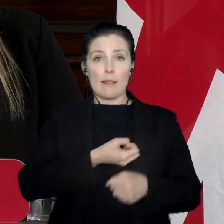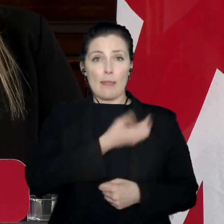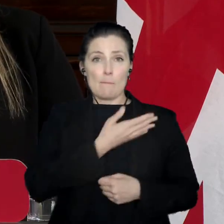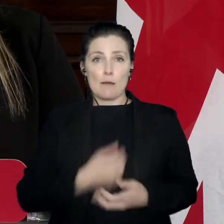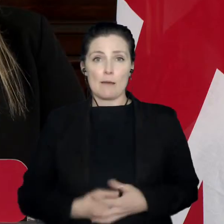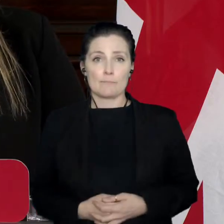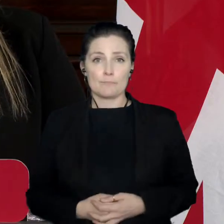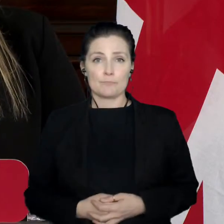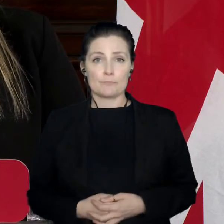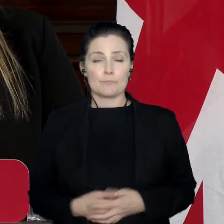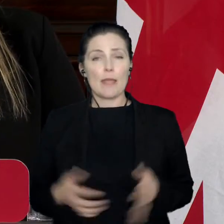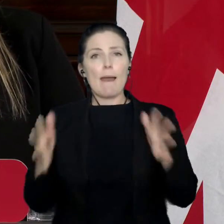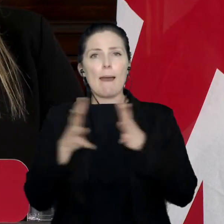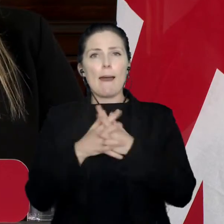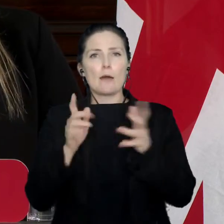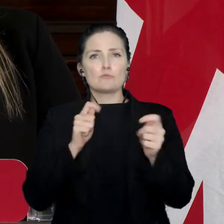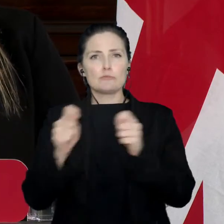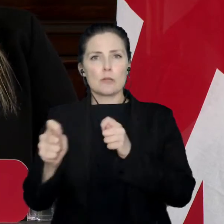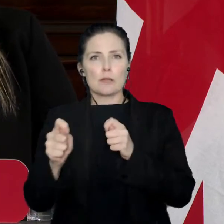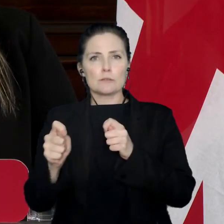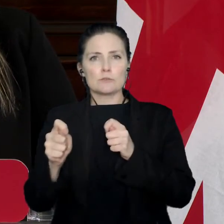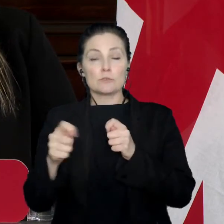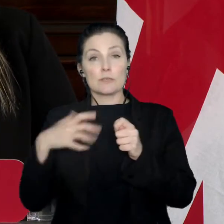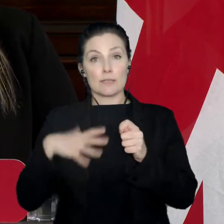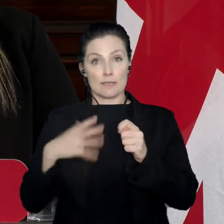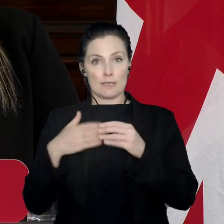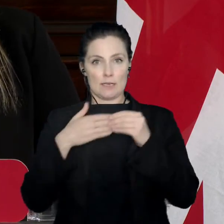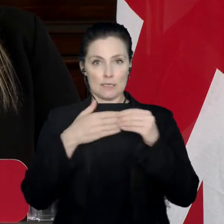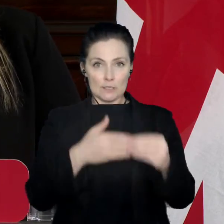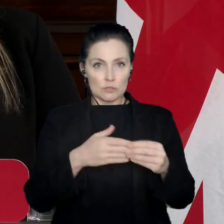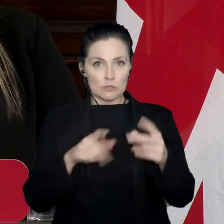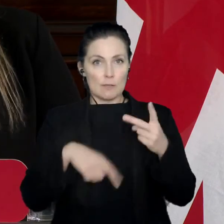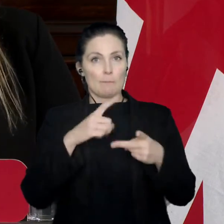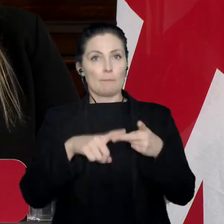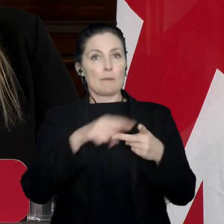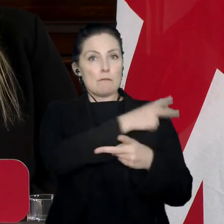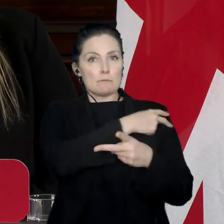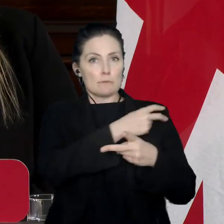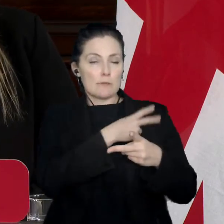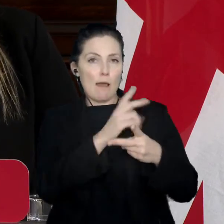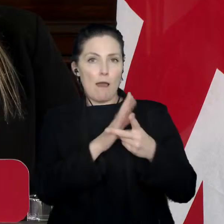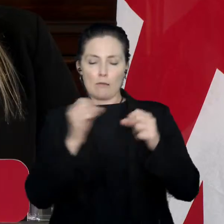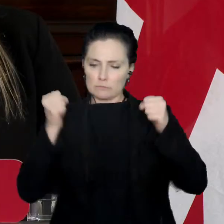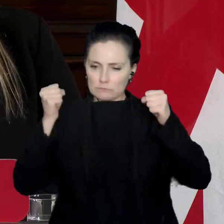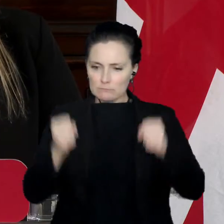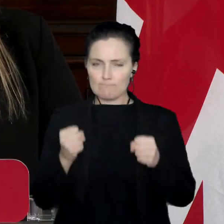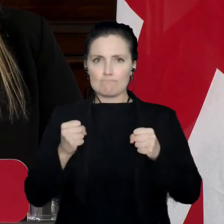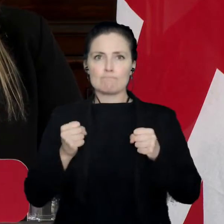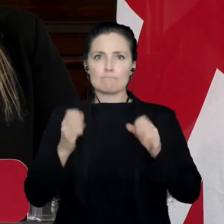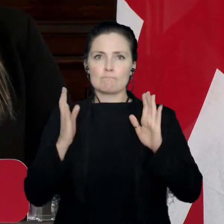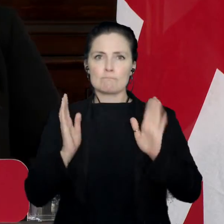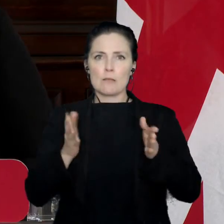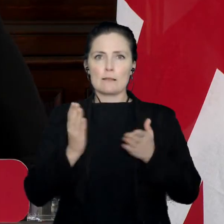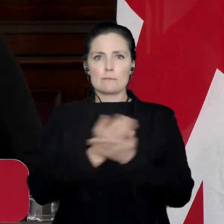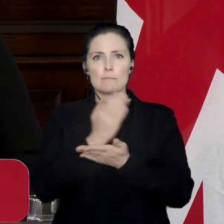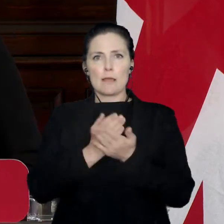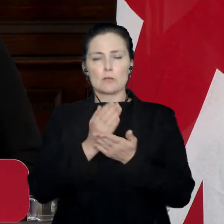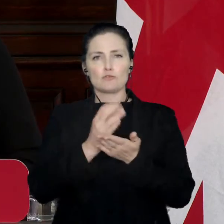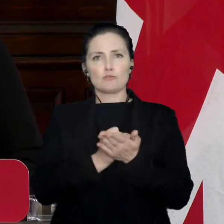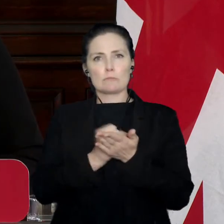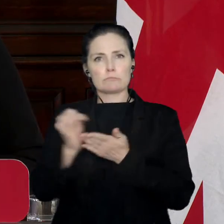leadership and a staff totally dedicated to making anti-Semitism, which is anti-Jewish